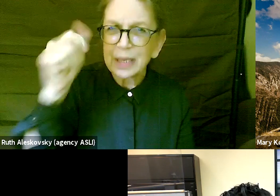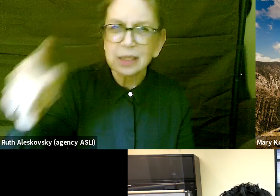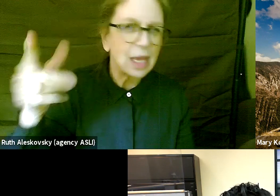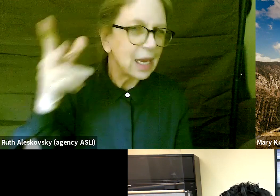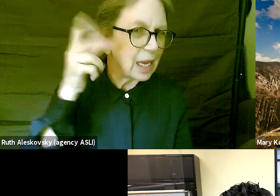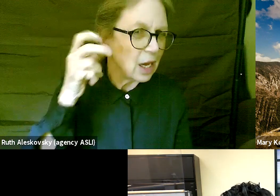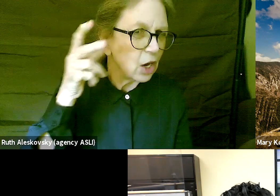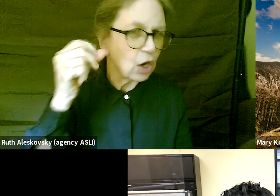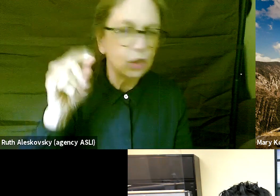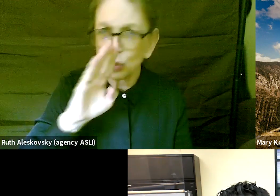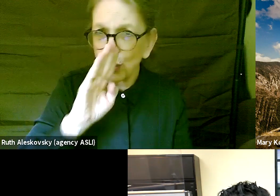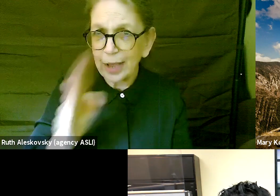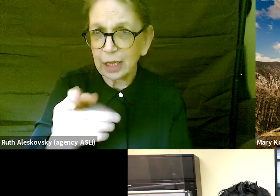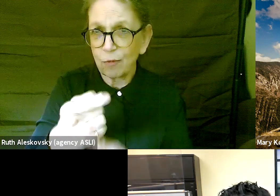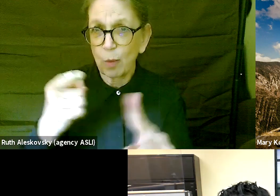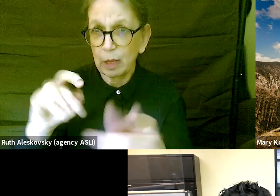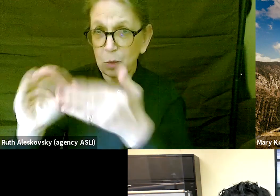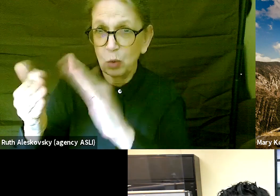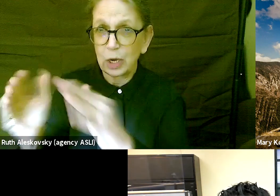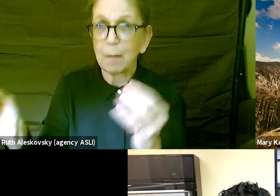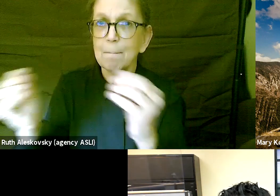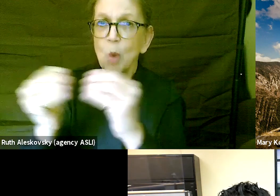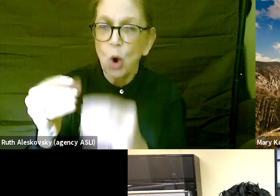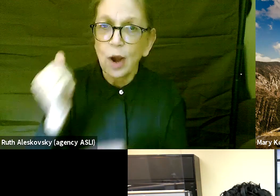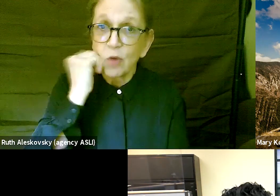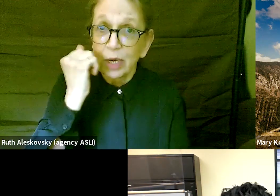calls. I guess, you know, to